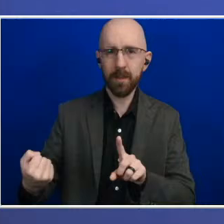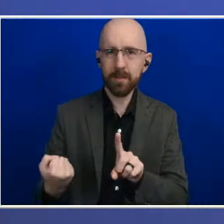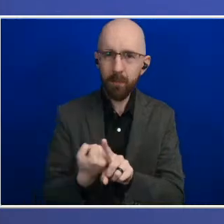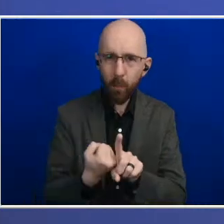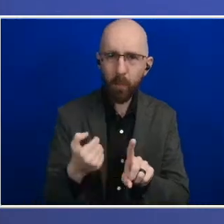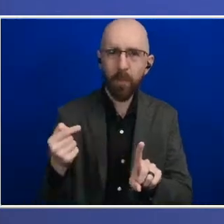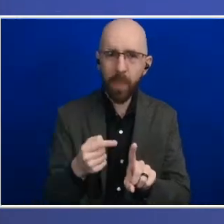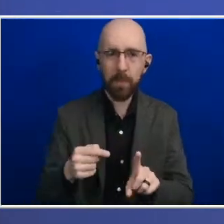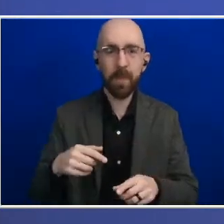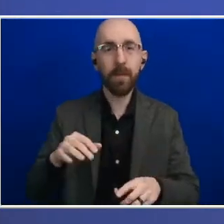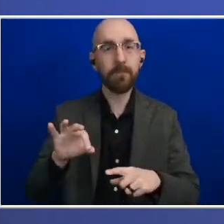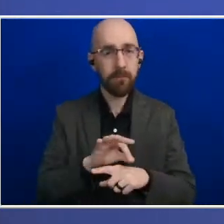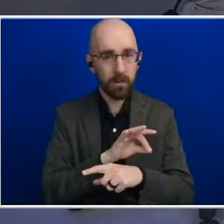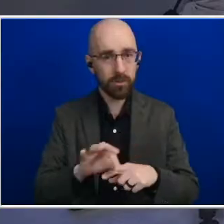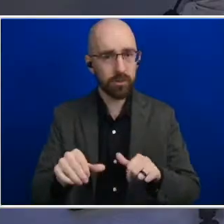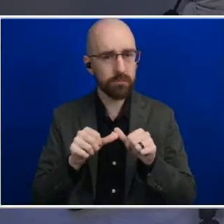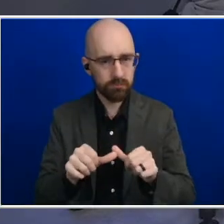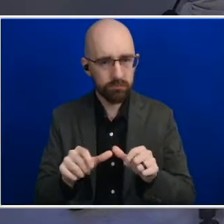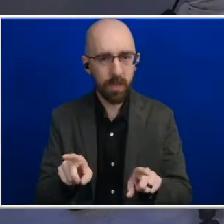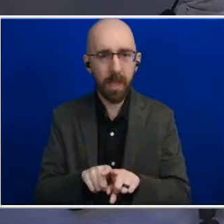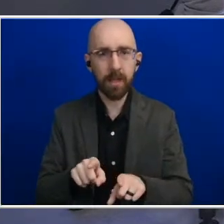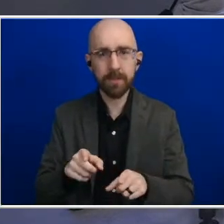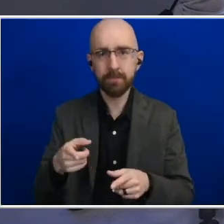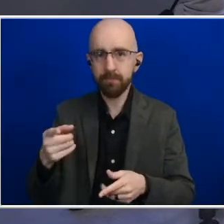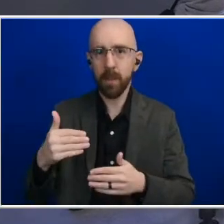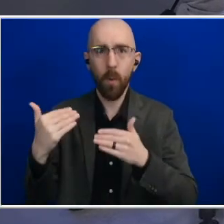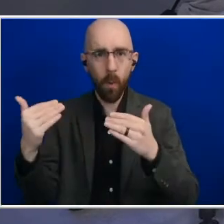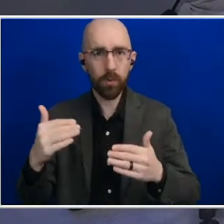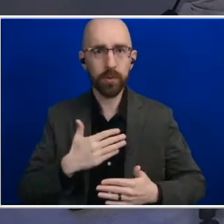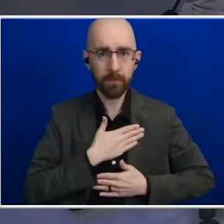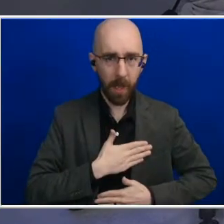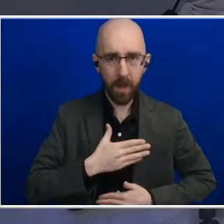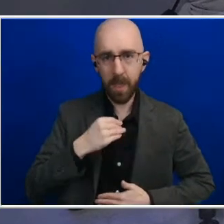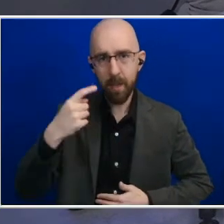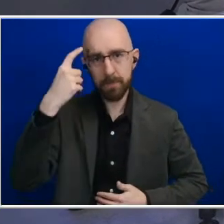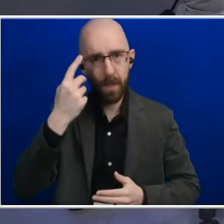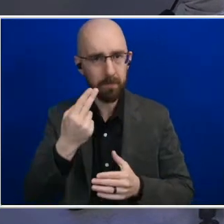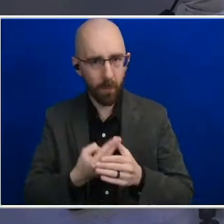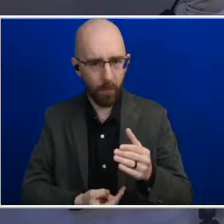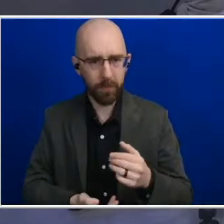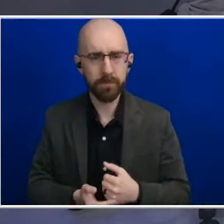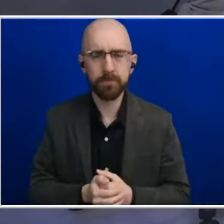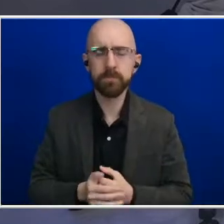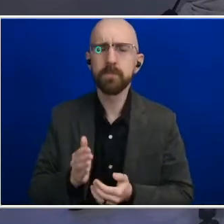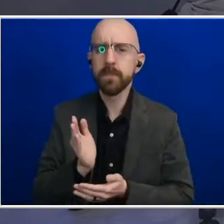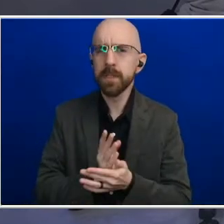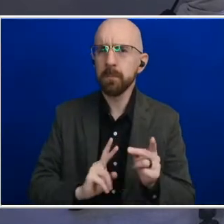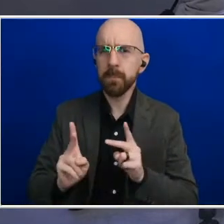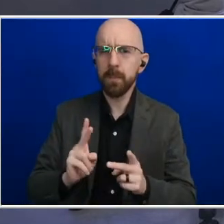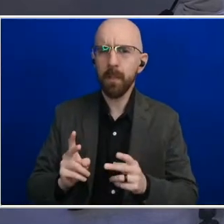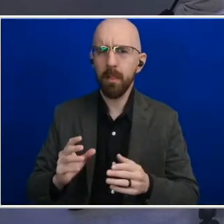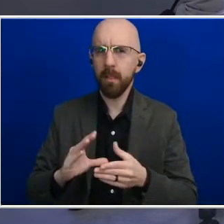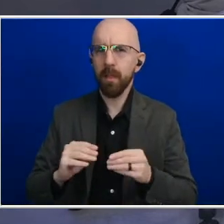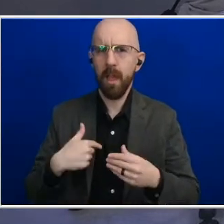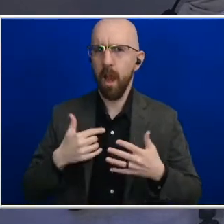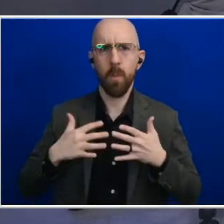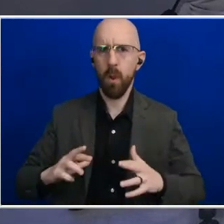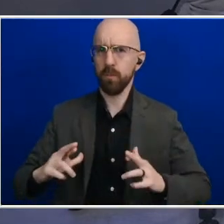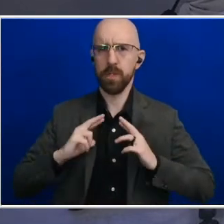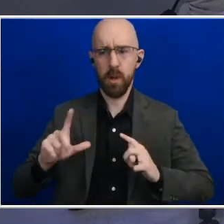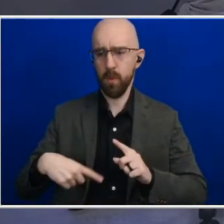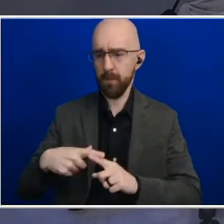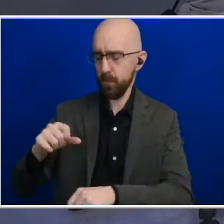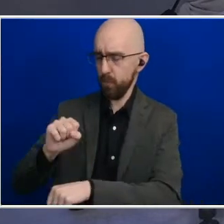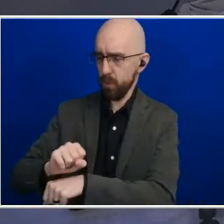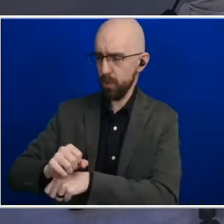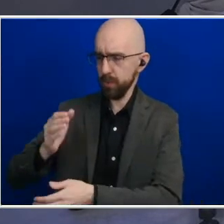and cognitive, as they get older. Okay. So some people say they don't ever want to retire because as soon as their work stops, all kinds of